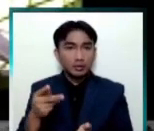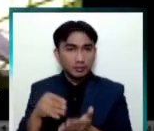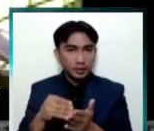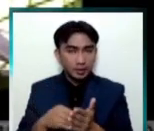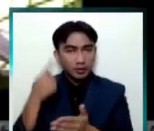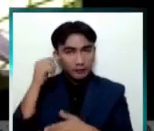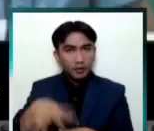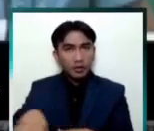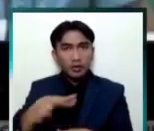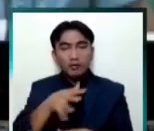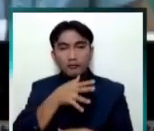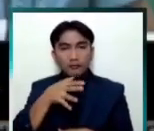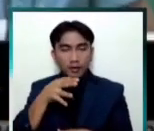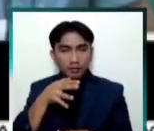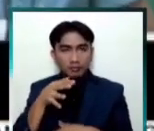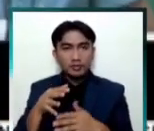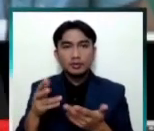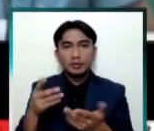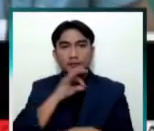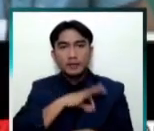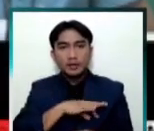sa loob ng 5 taon. It was passed